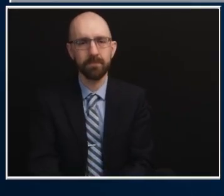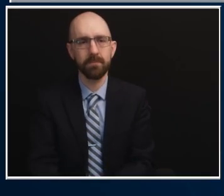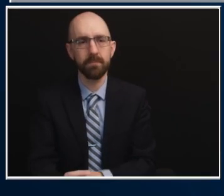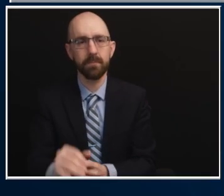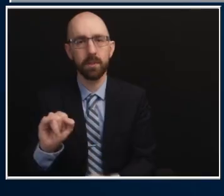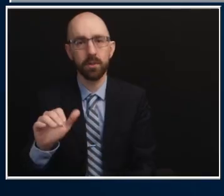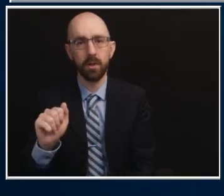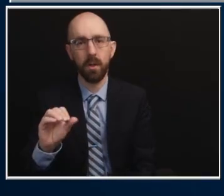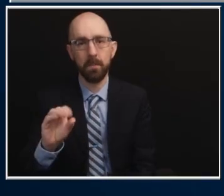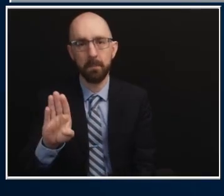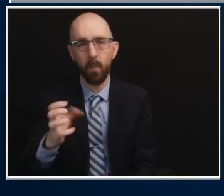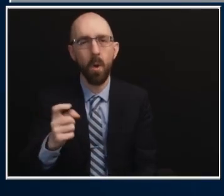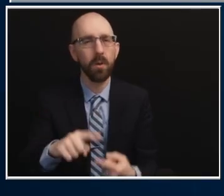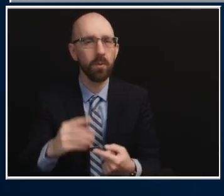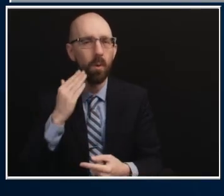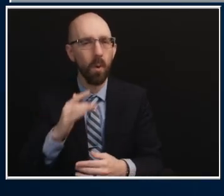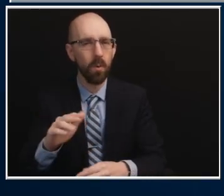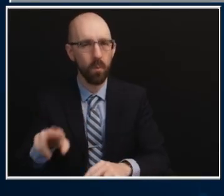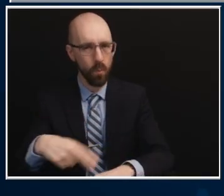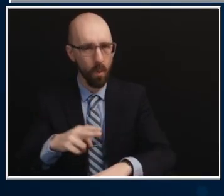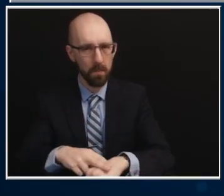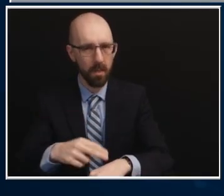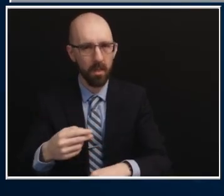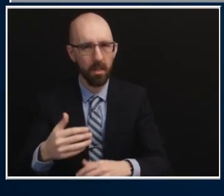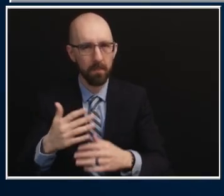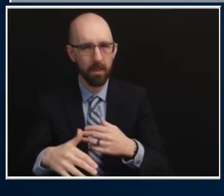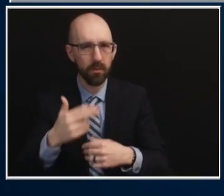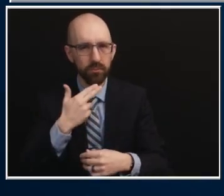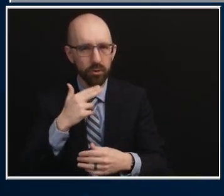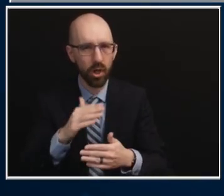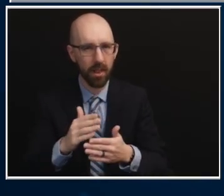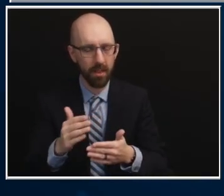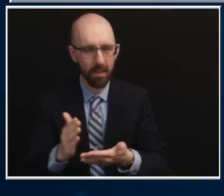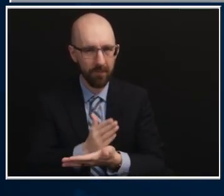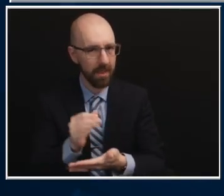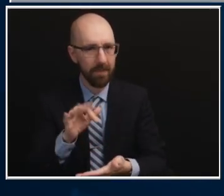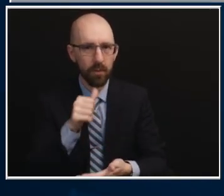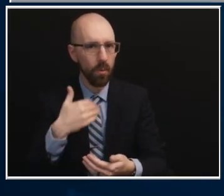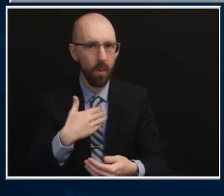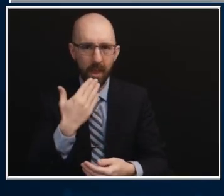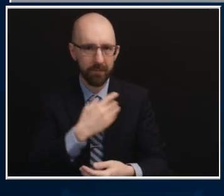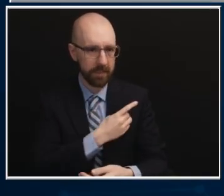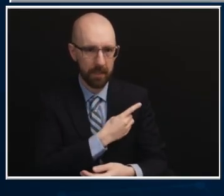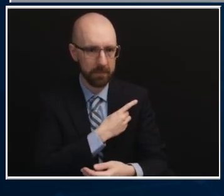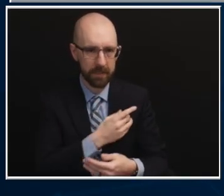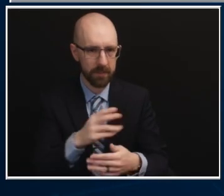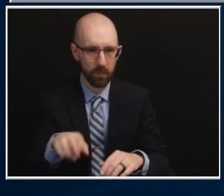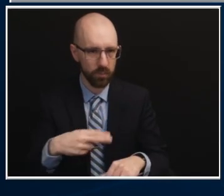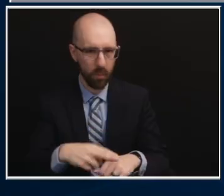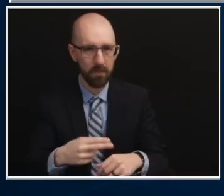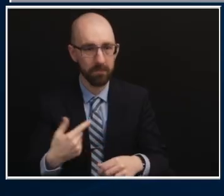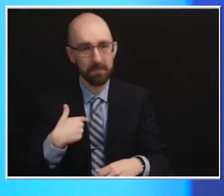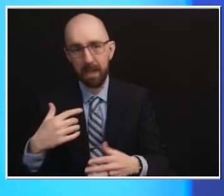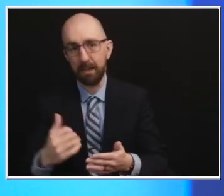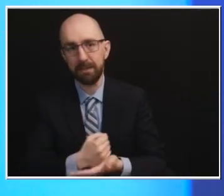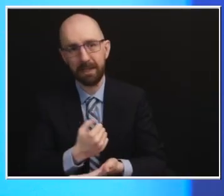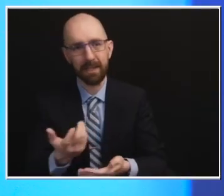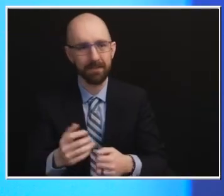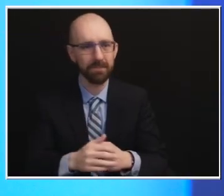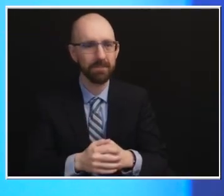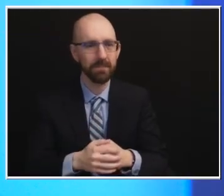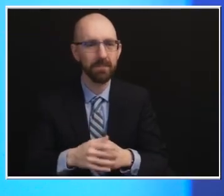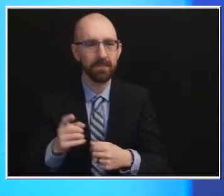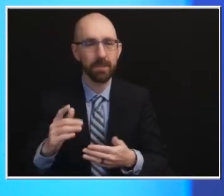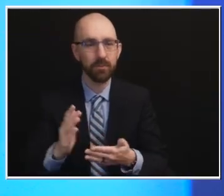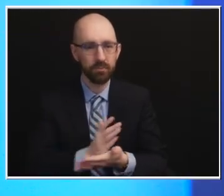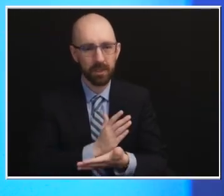the normal range for glucose levels if you don't have diabetes? I can take this one. We look at glucose ranges,